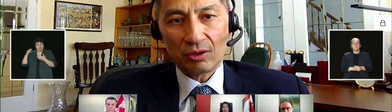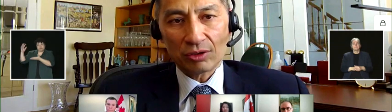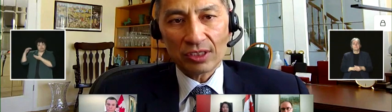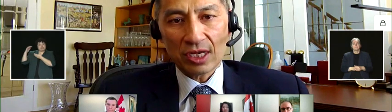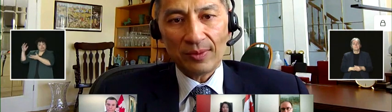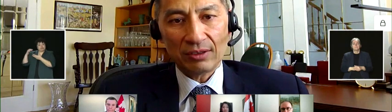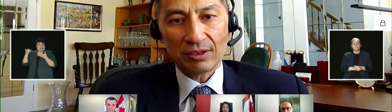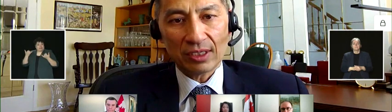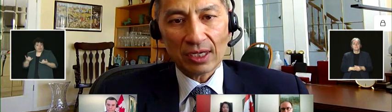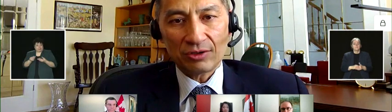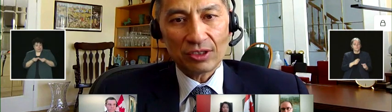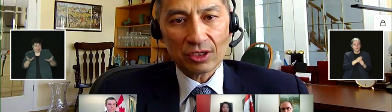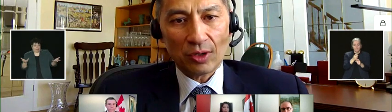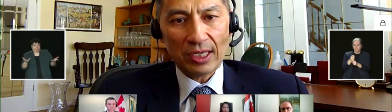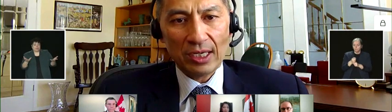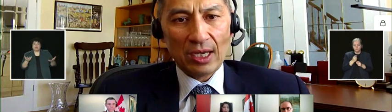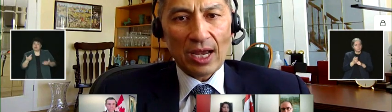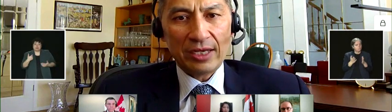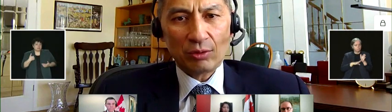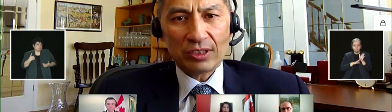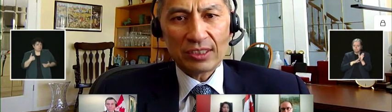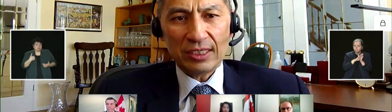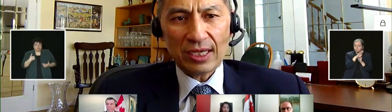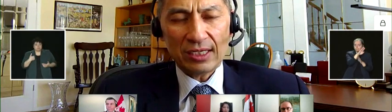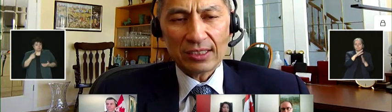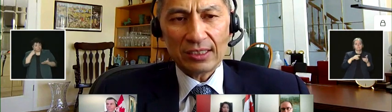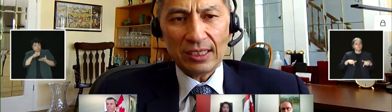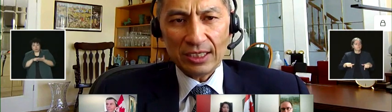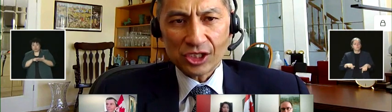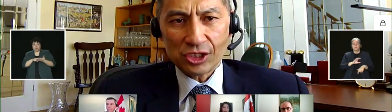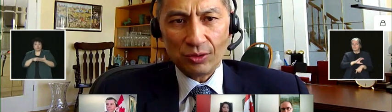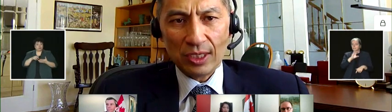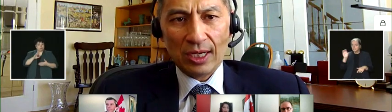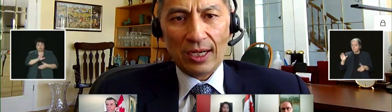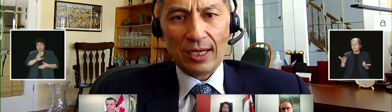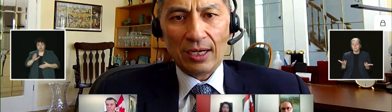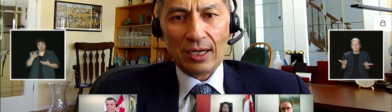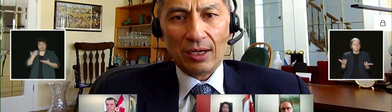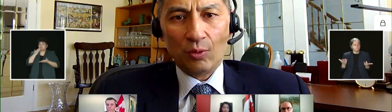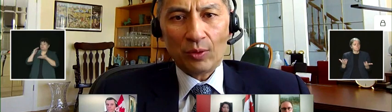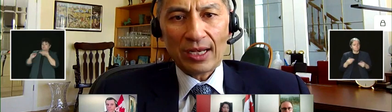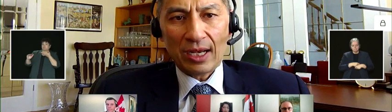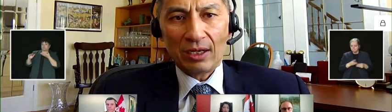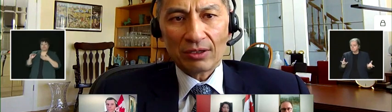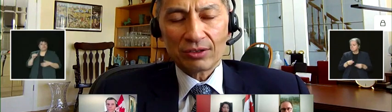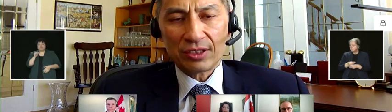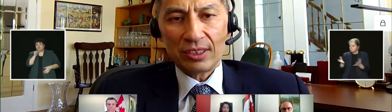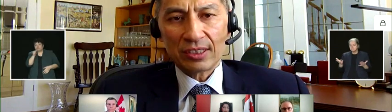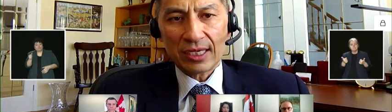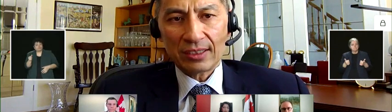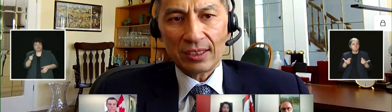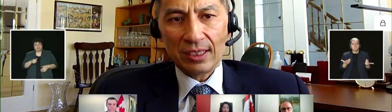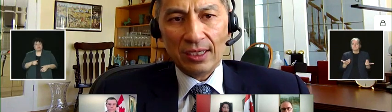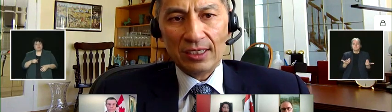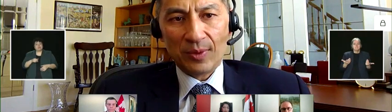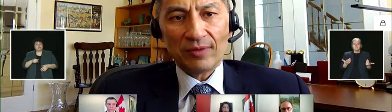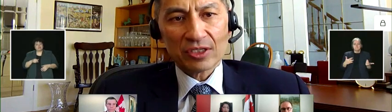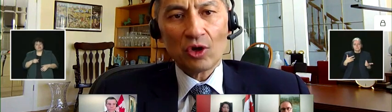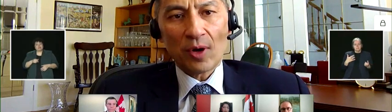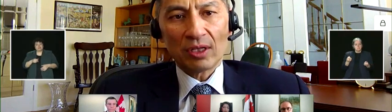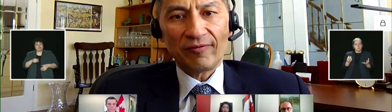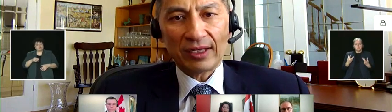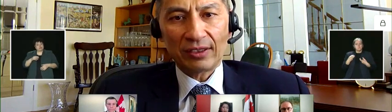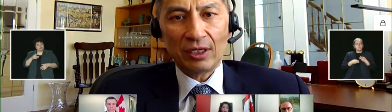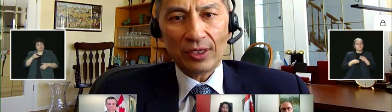the doses coming into the country. So I don't see that as an issue. What I also see is that it's a bit of